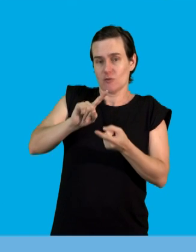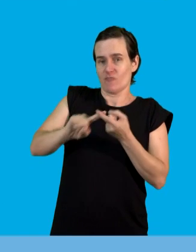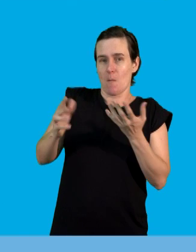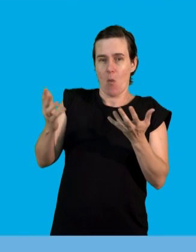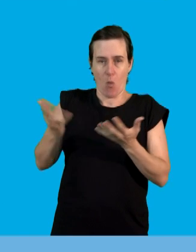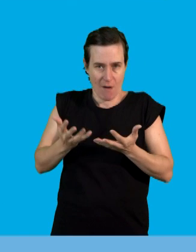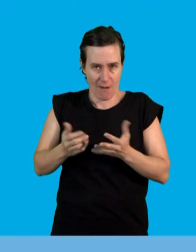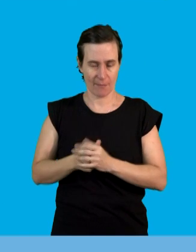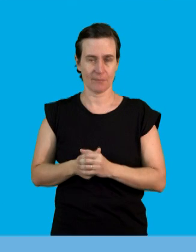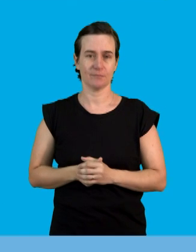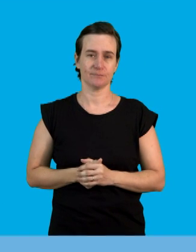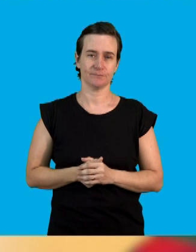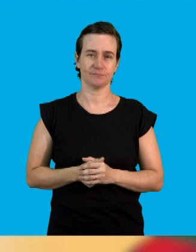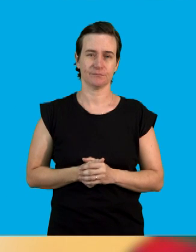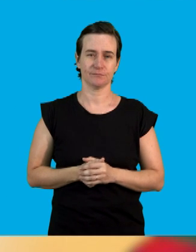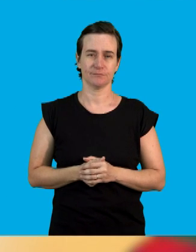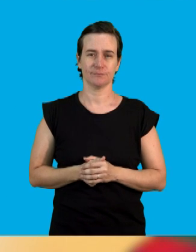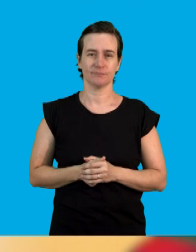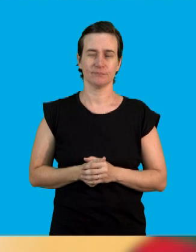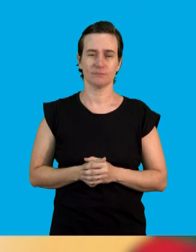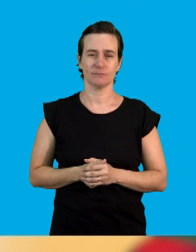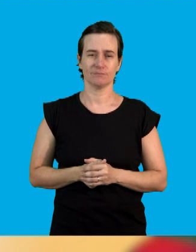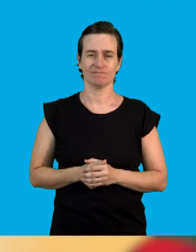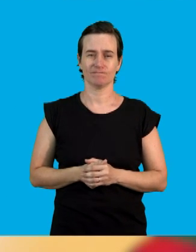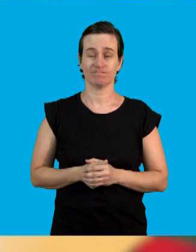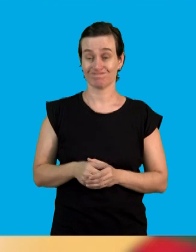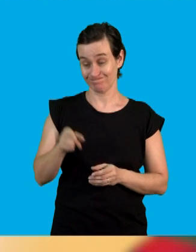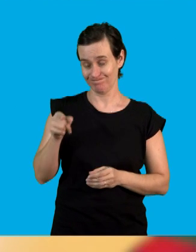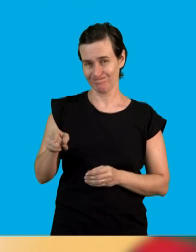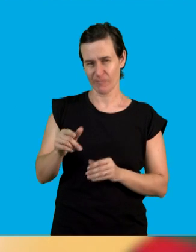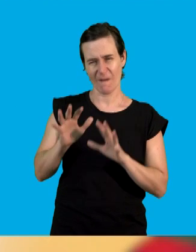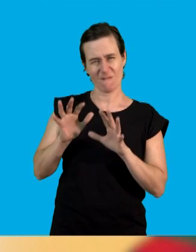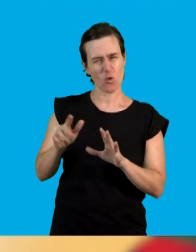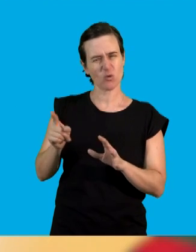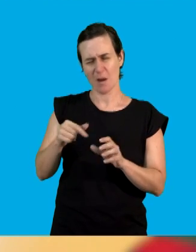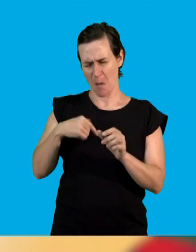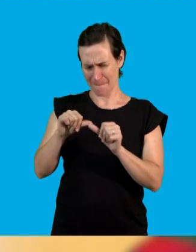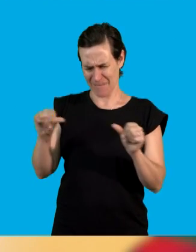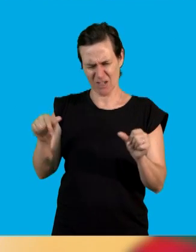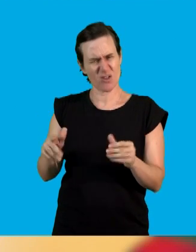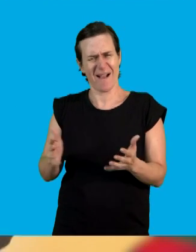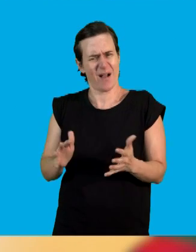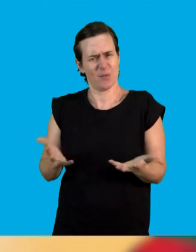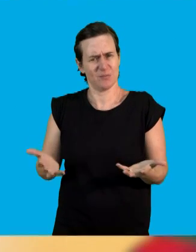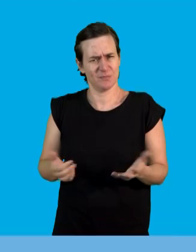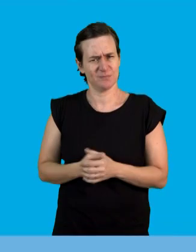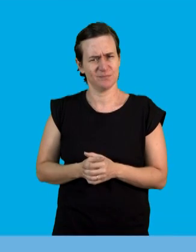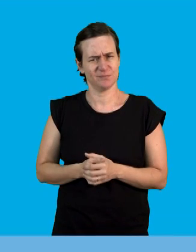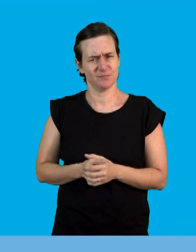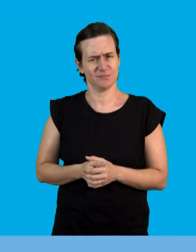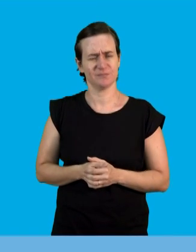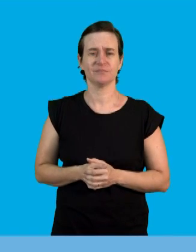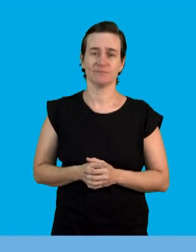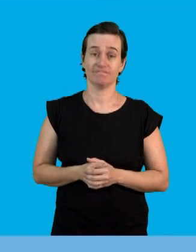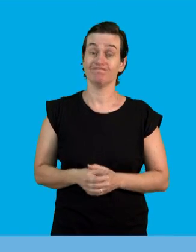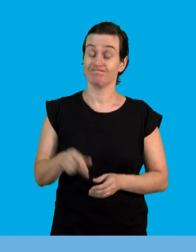or how that force came to being, as we have said. Now, this force that you're talking about here, how do we then measure it? We need to know